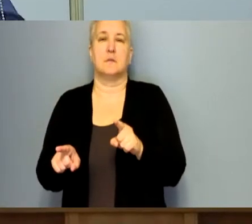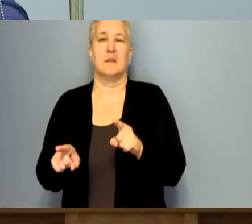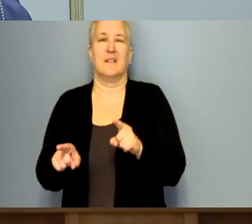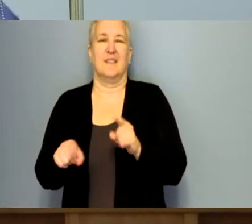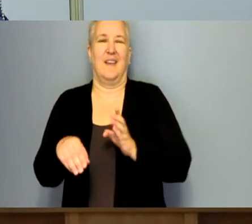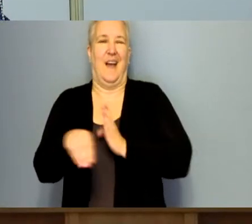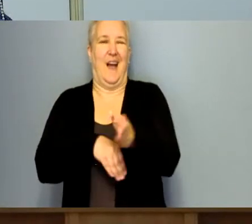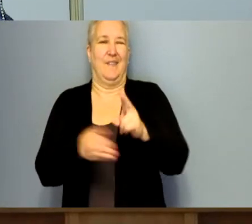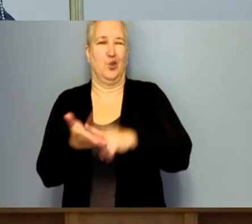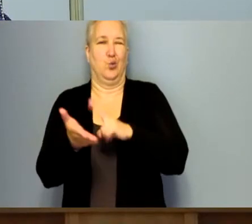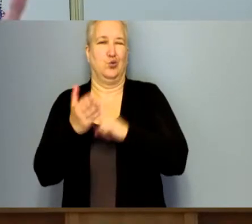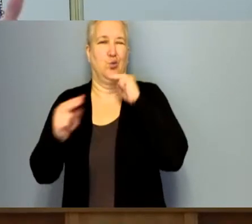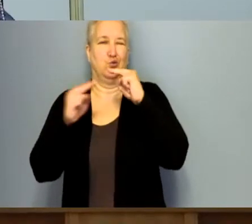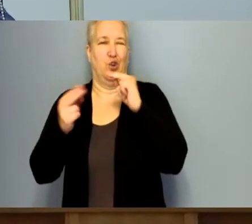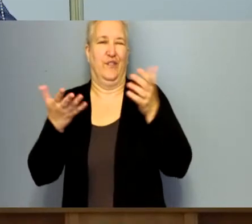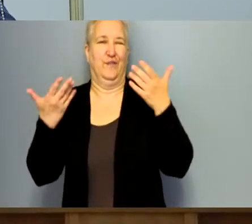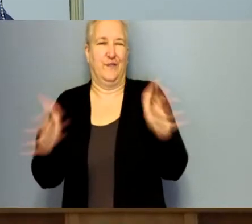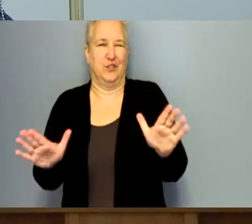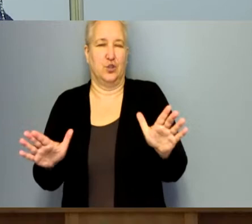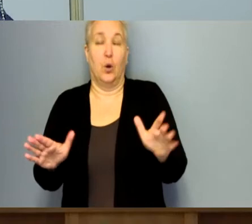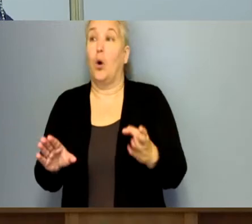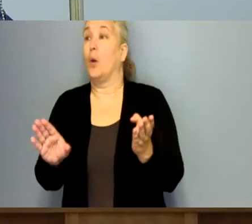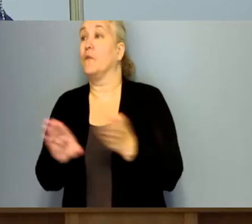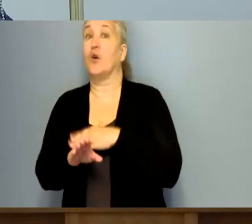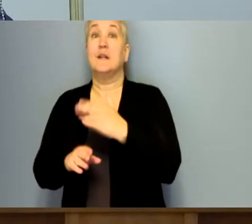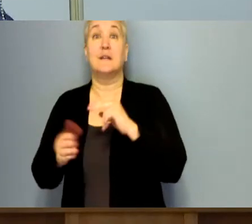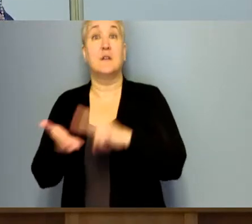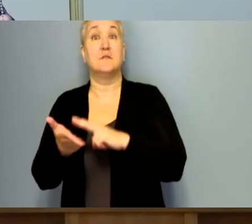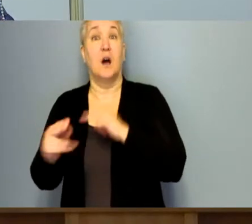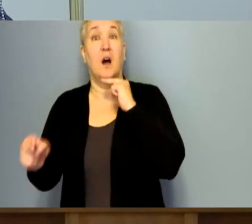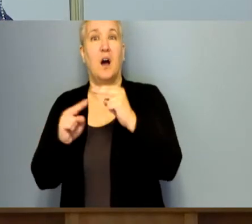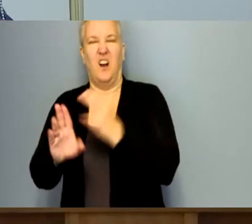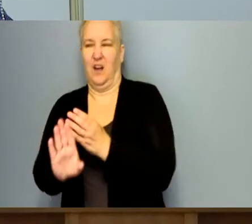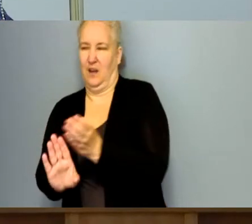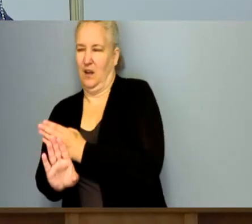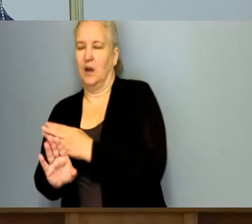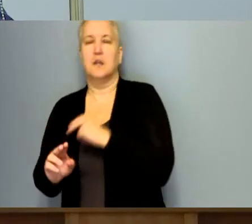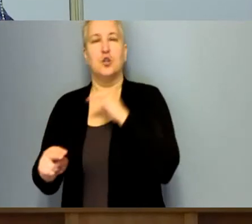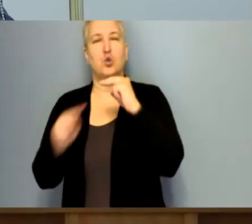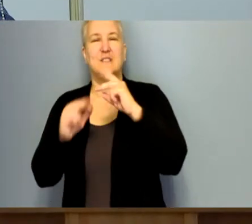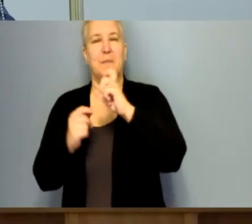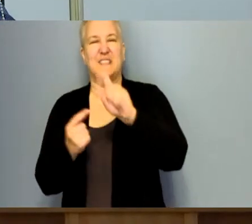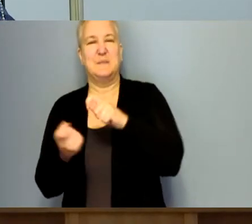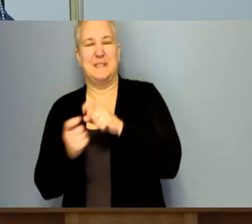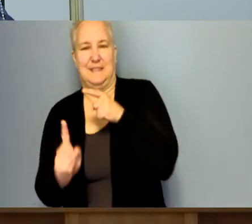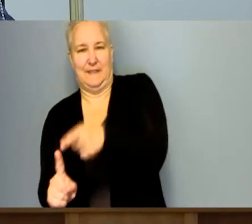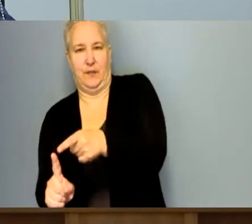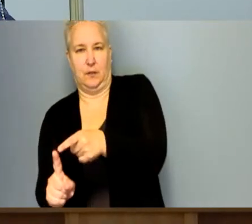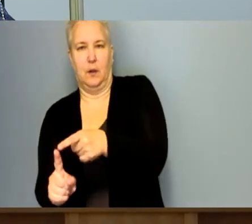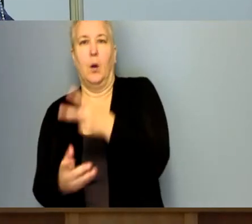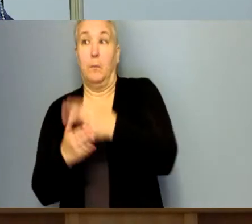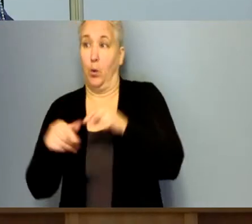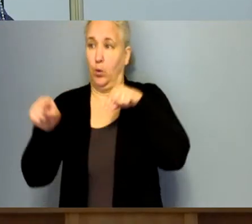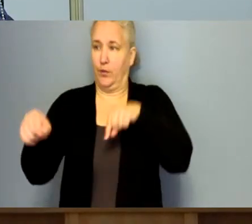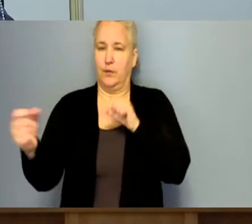after the contract's been negotiated or before the next contract's negotiated to negotiate something specific that both sides agree on.